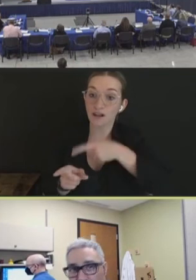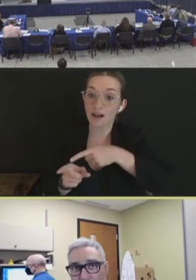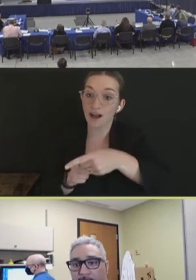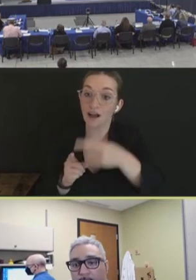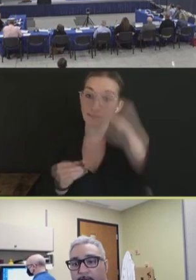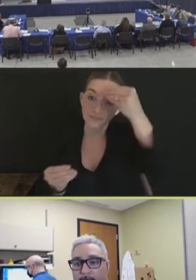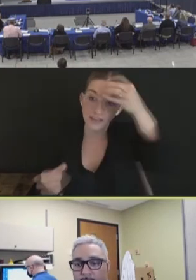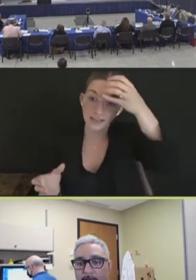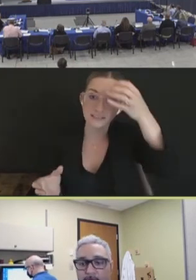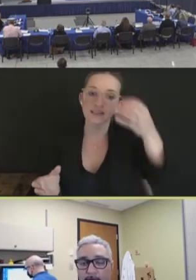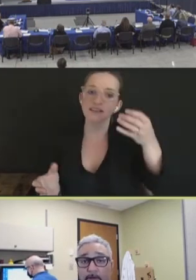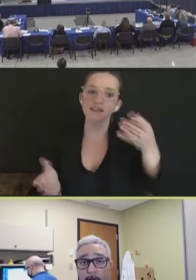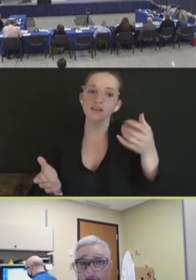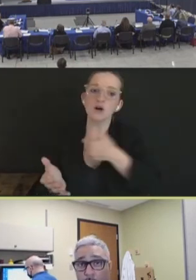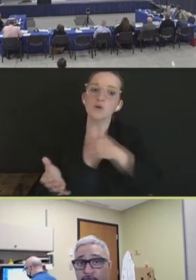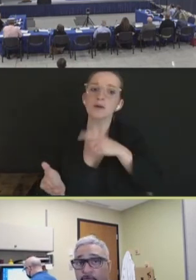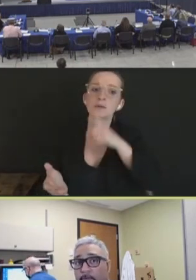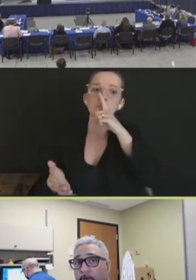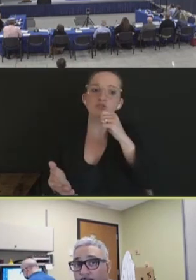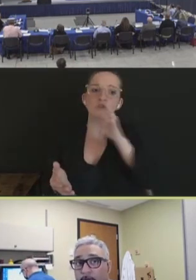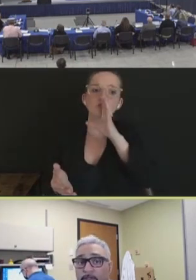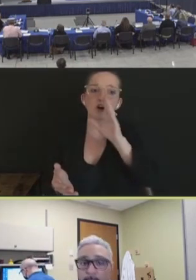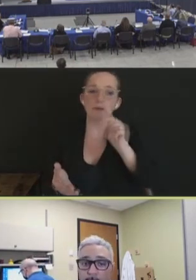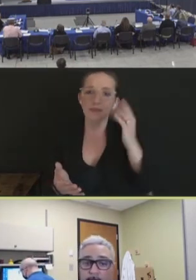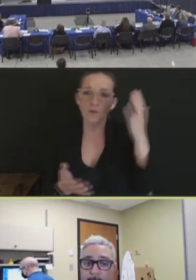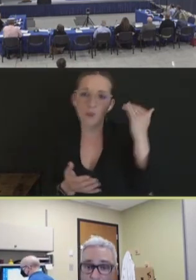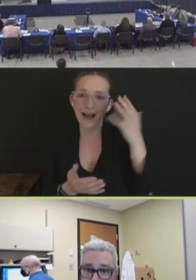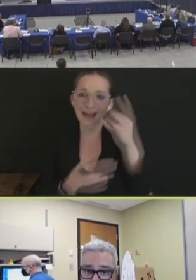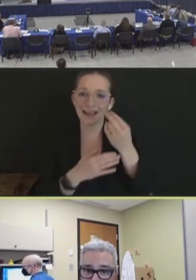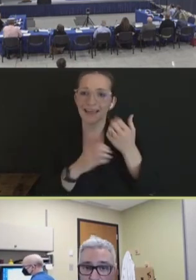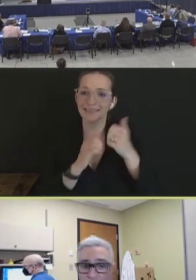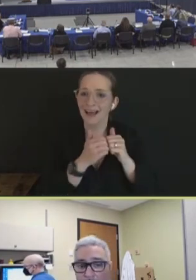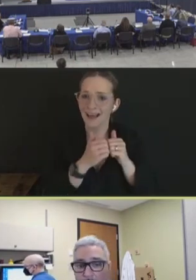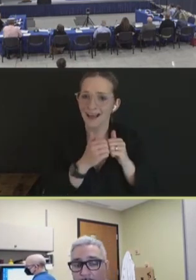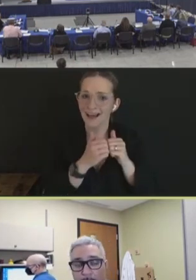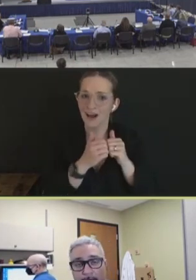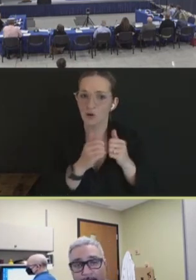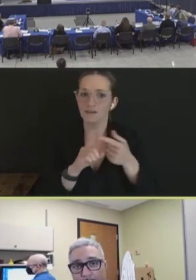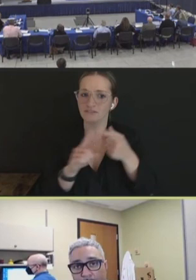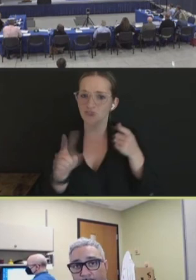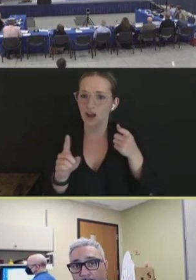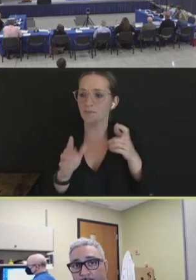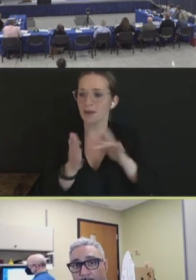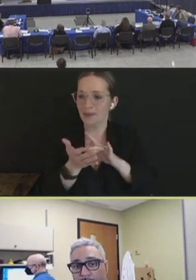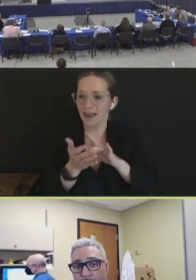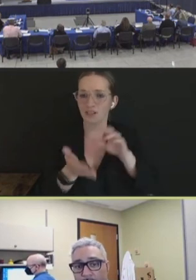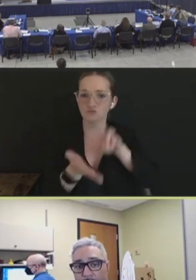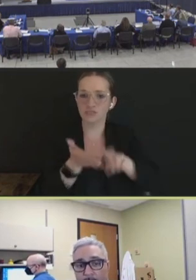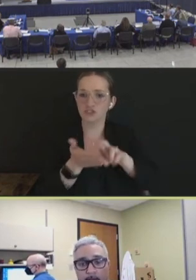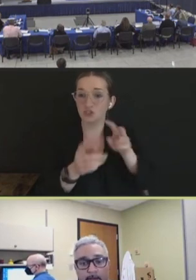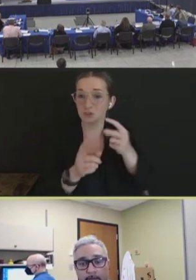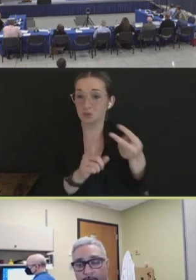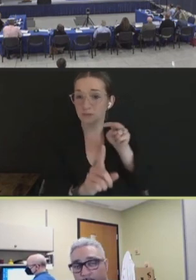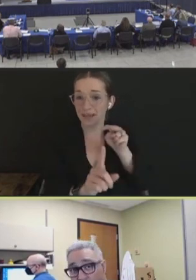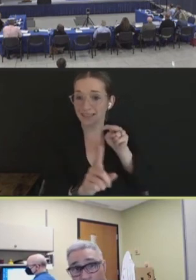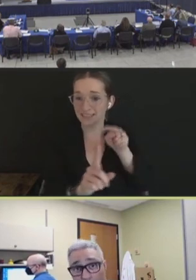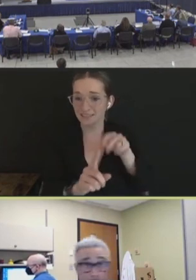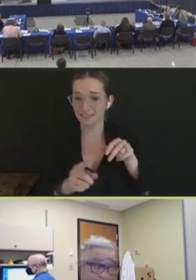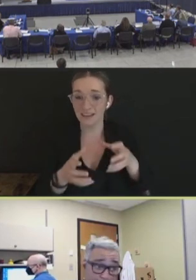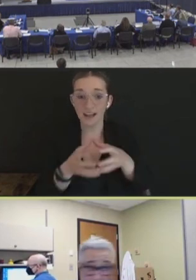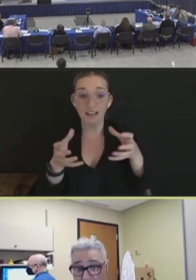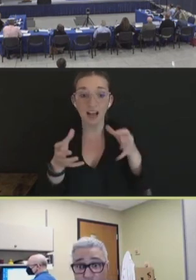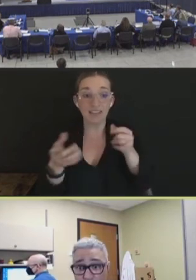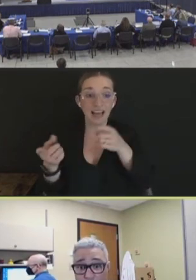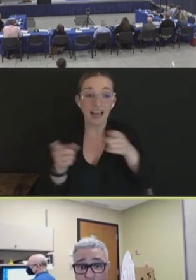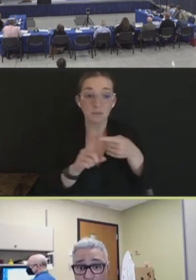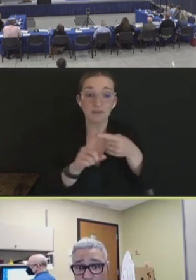this mistrust and this distrust, both from a research and a healthcare perspective. And I think a lot of this comes from these historical